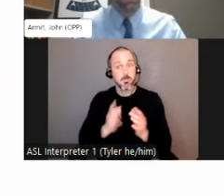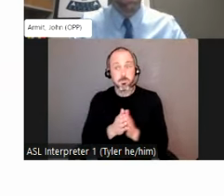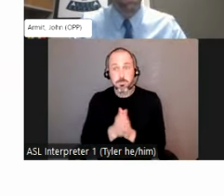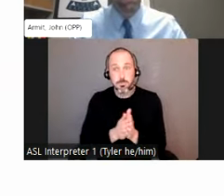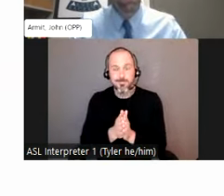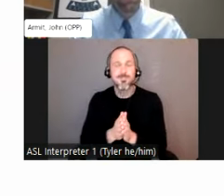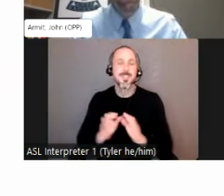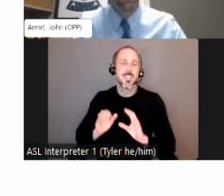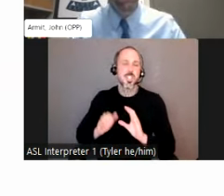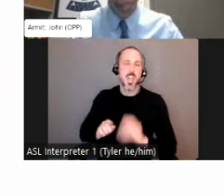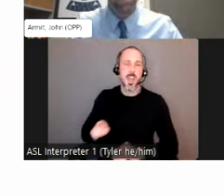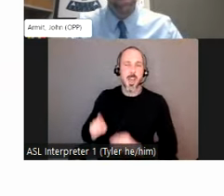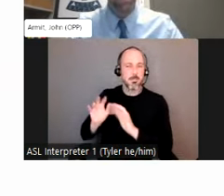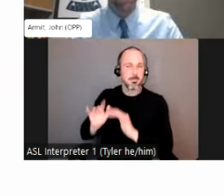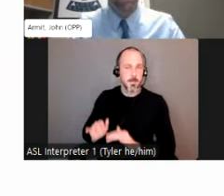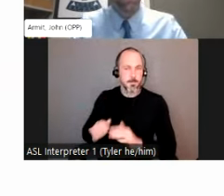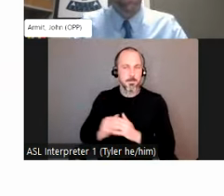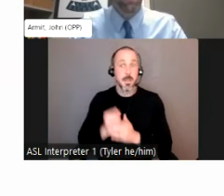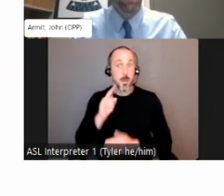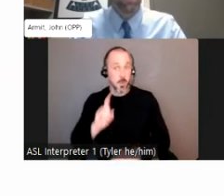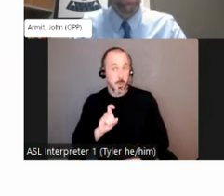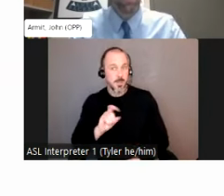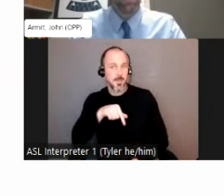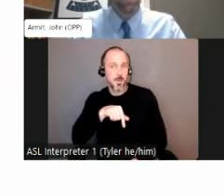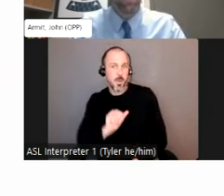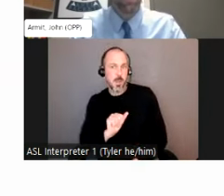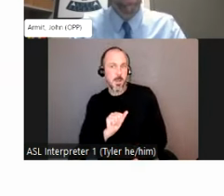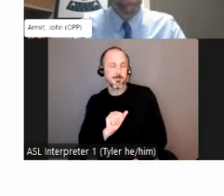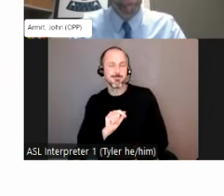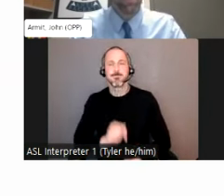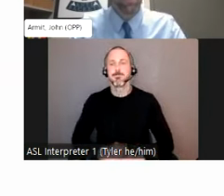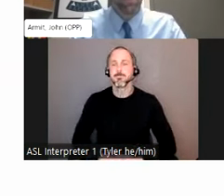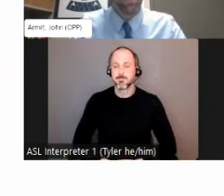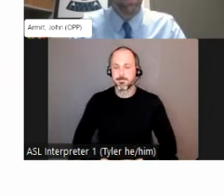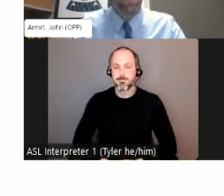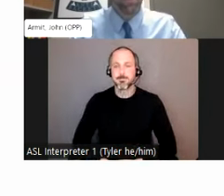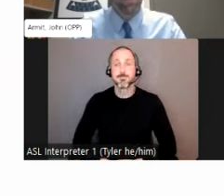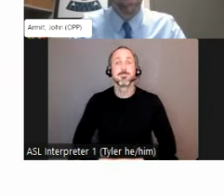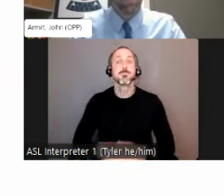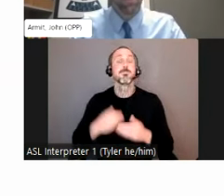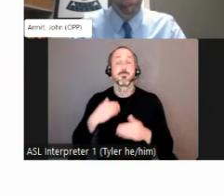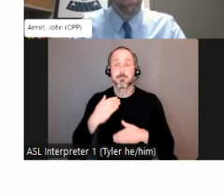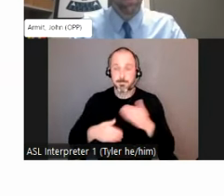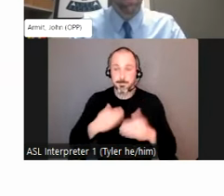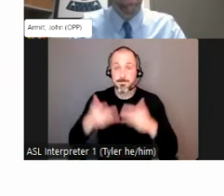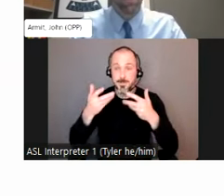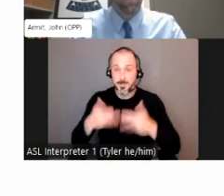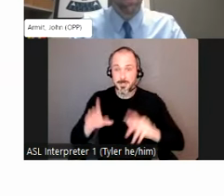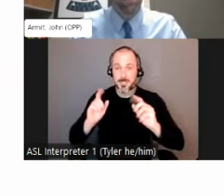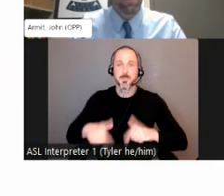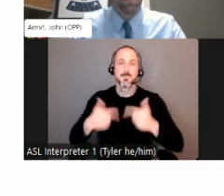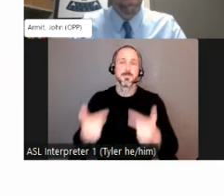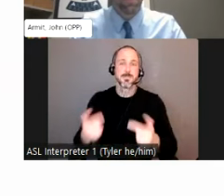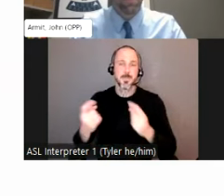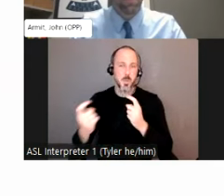and questions in the question and answer box. We will get to your questions at the end of the session today, and we will direct those